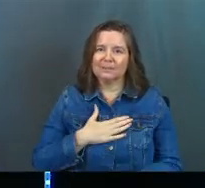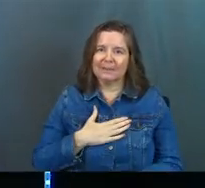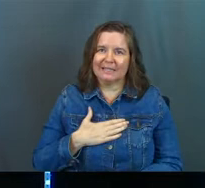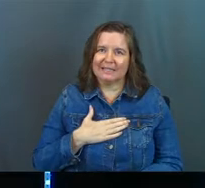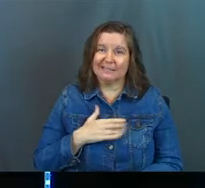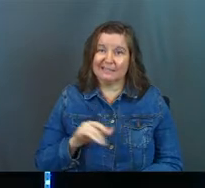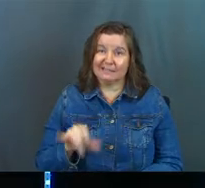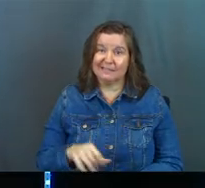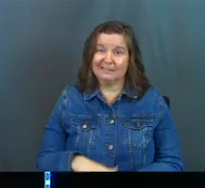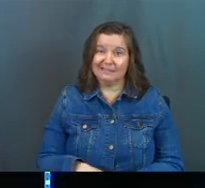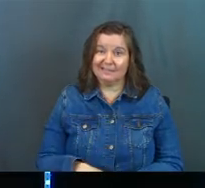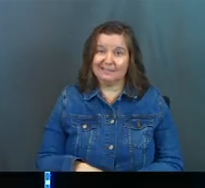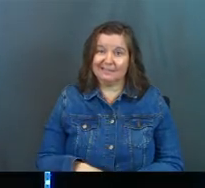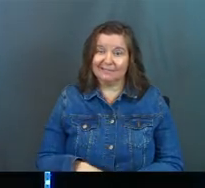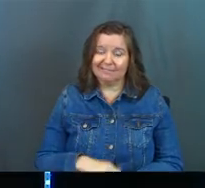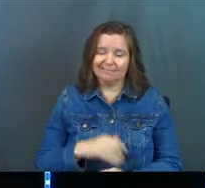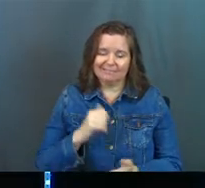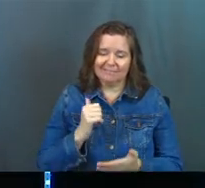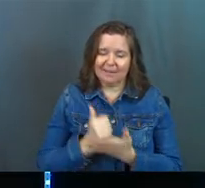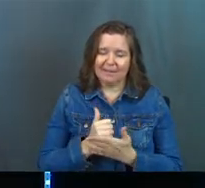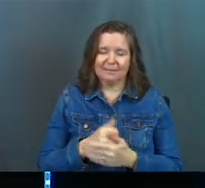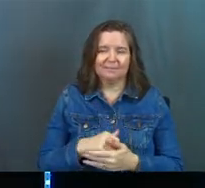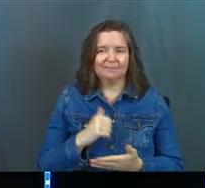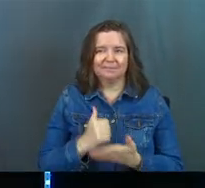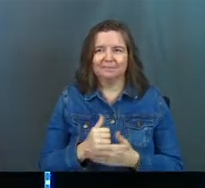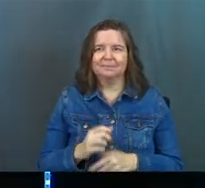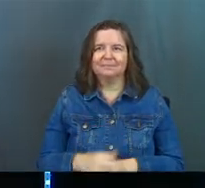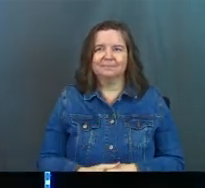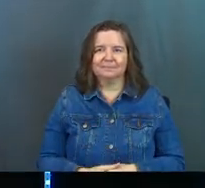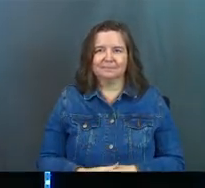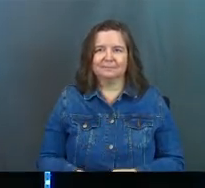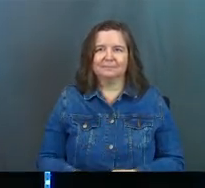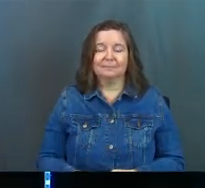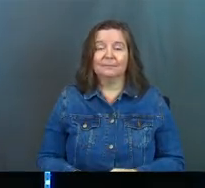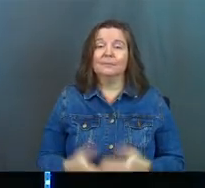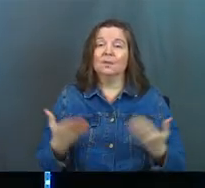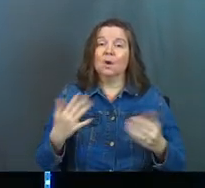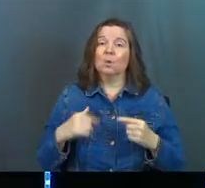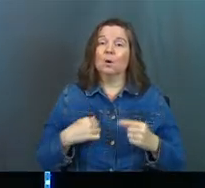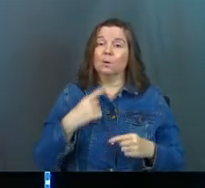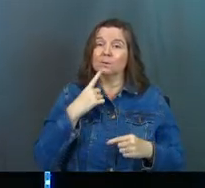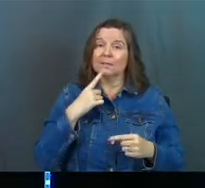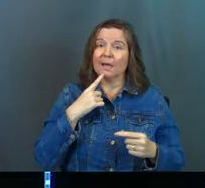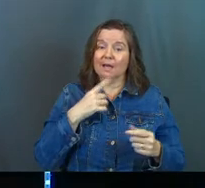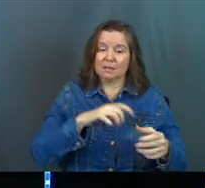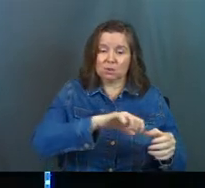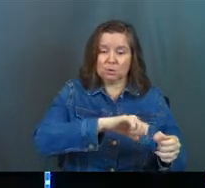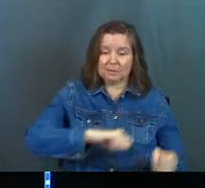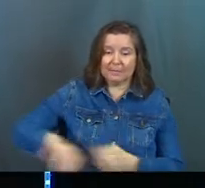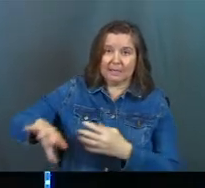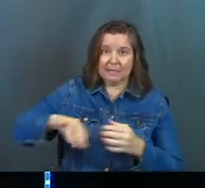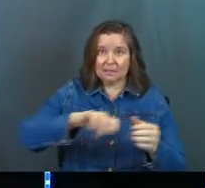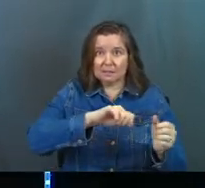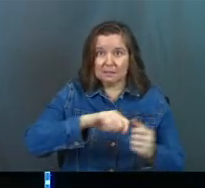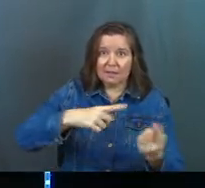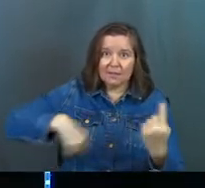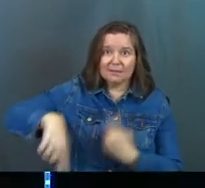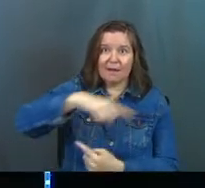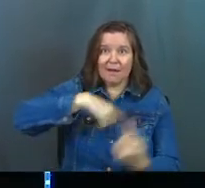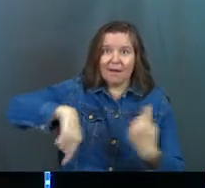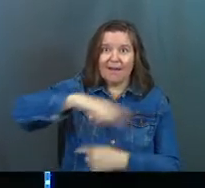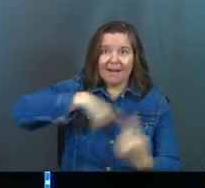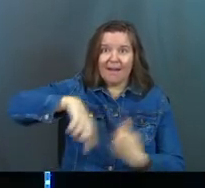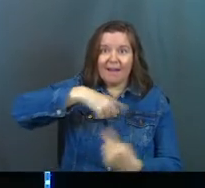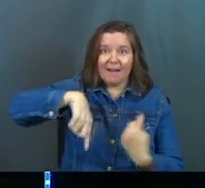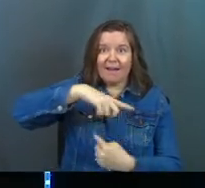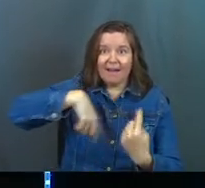please. Amen. Amen. So when we say you're spinning that cycle, that